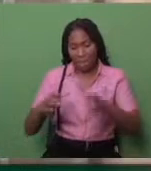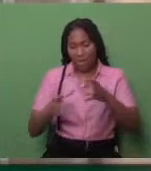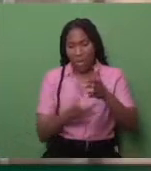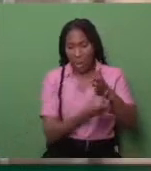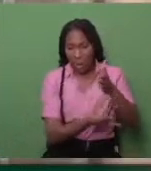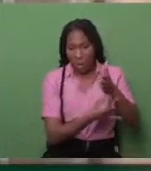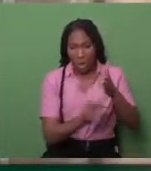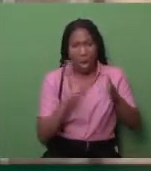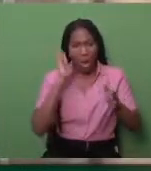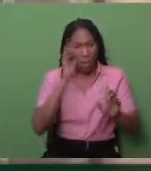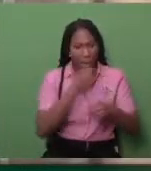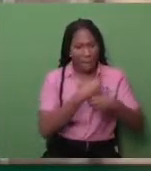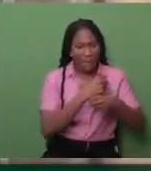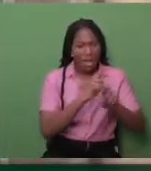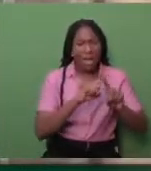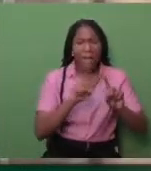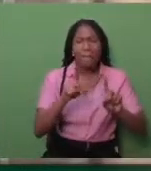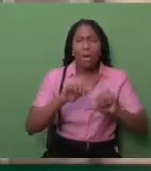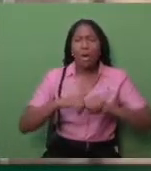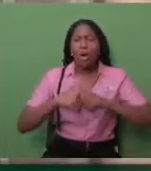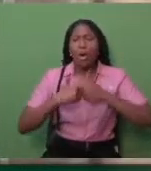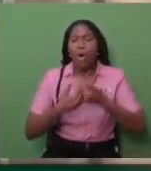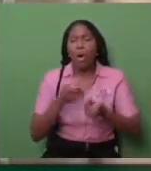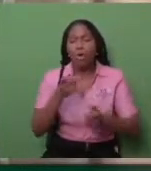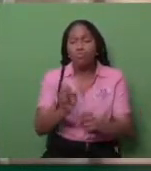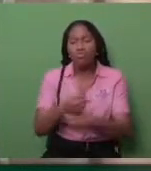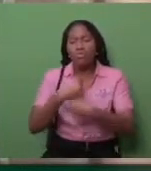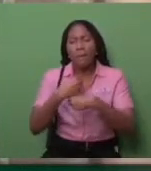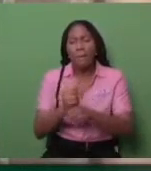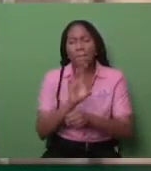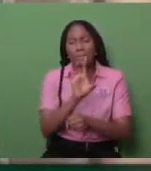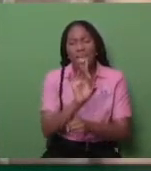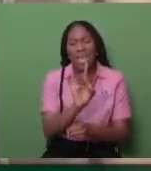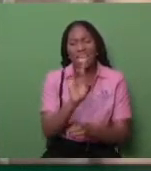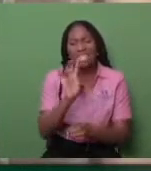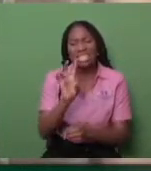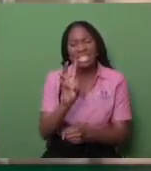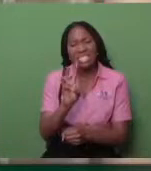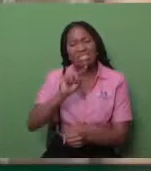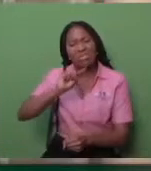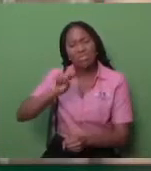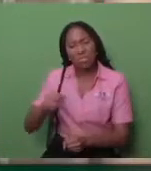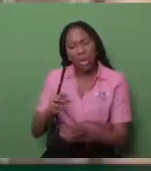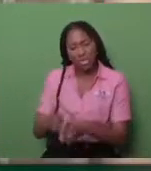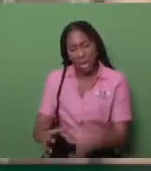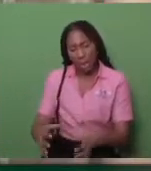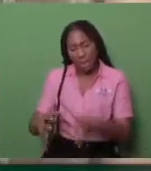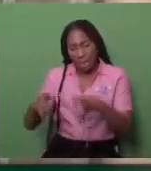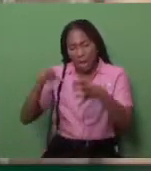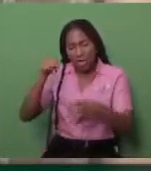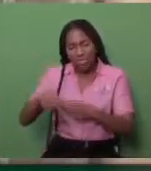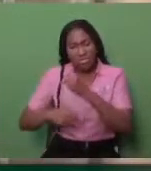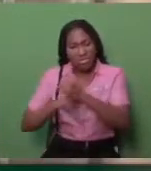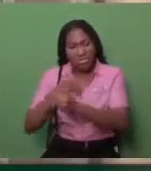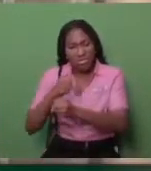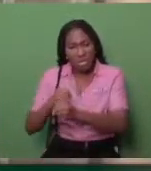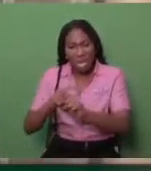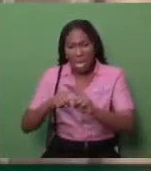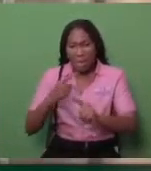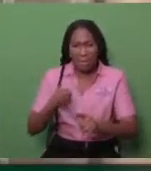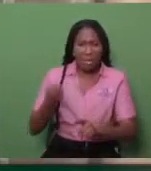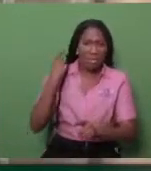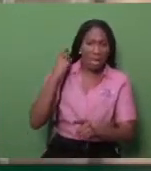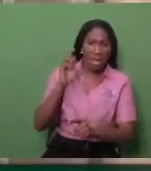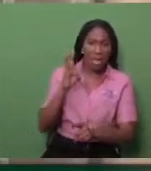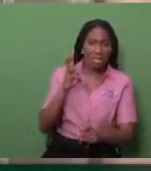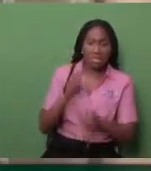achieve 86,000 barrels next year when you have struggled to the last 6 years to even achieve over 70,000 barrels? How are you going to do